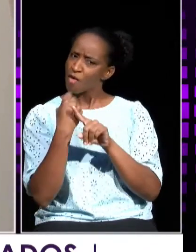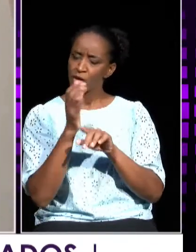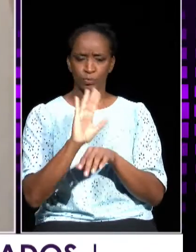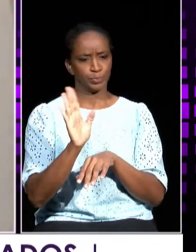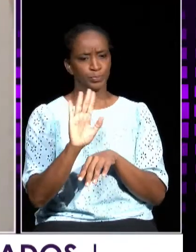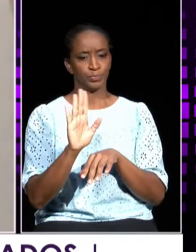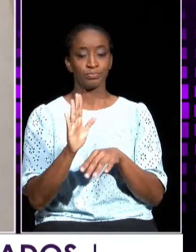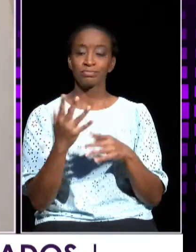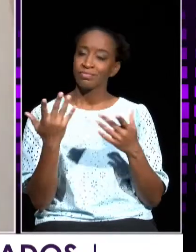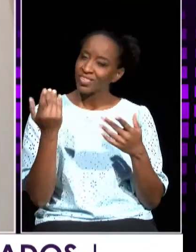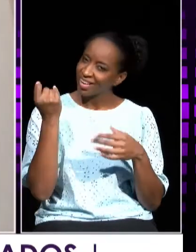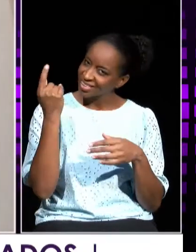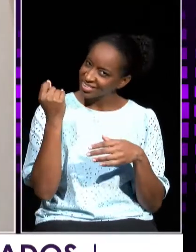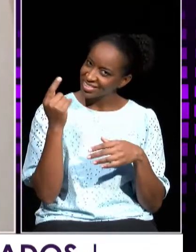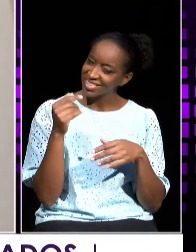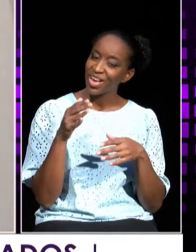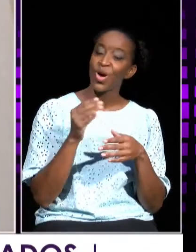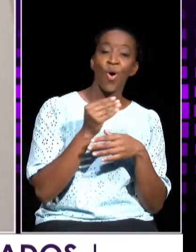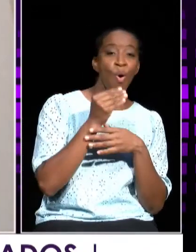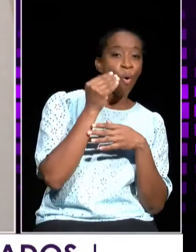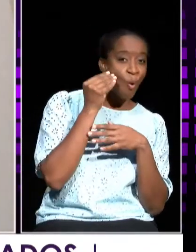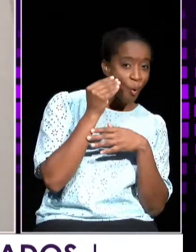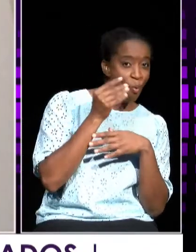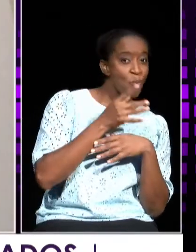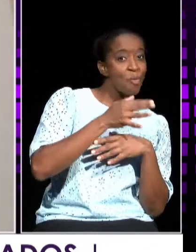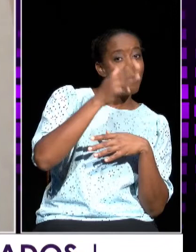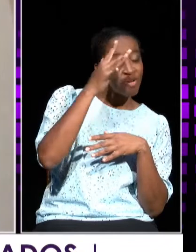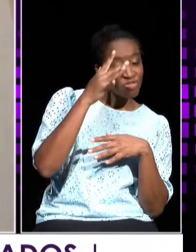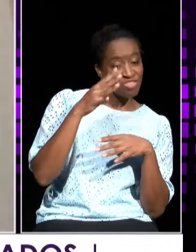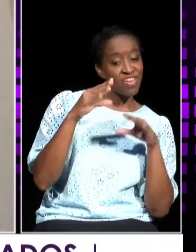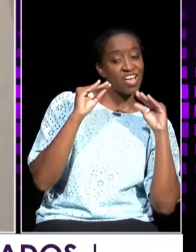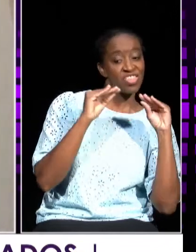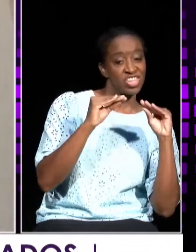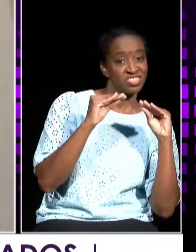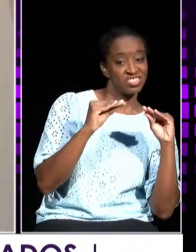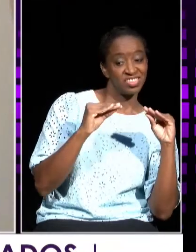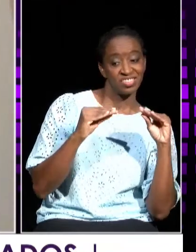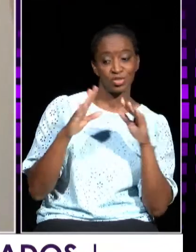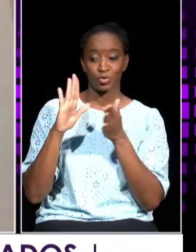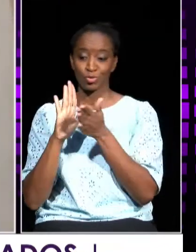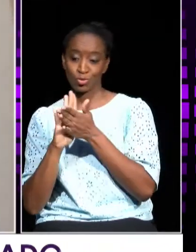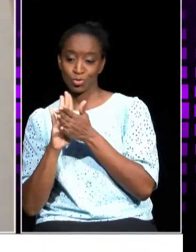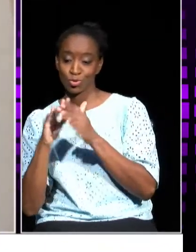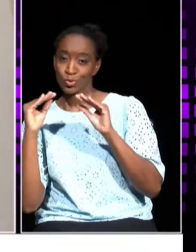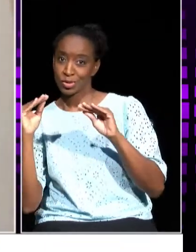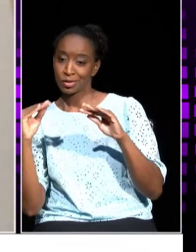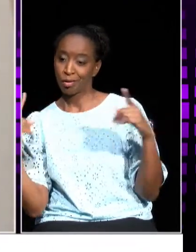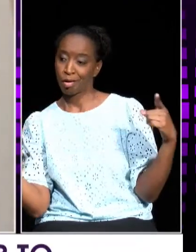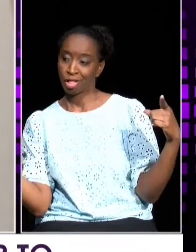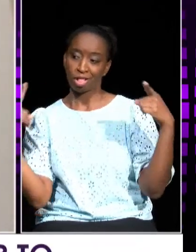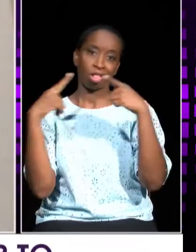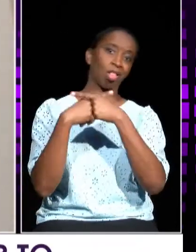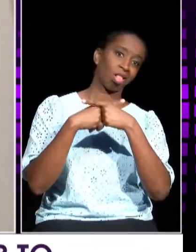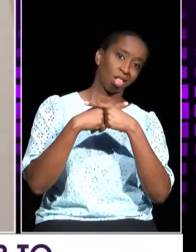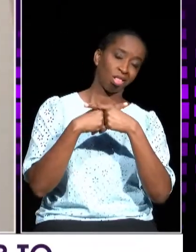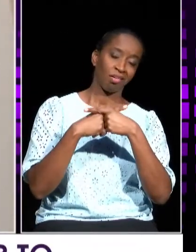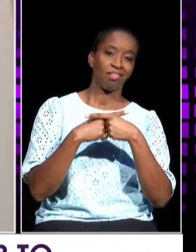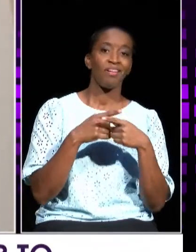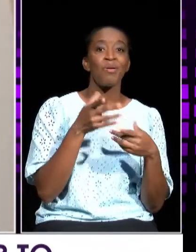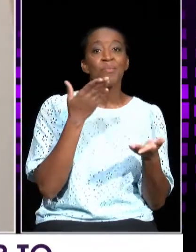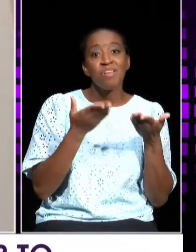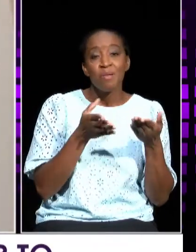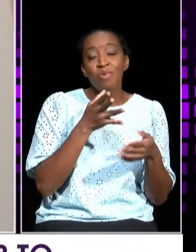you, hit them back, before you even ask a question, before you even think about what